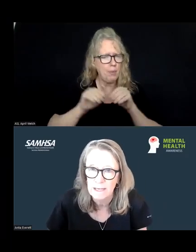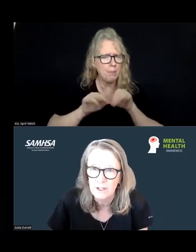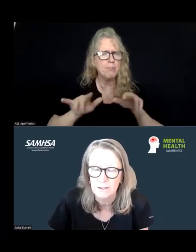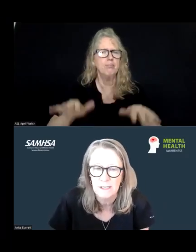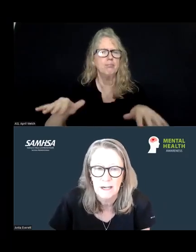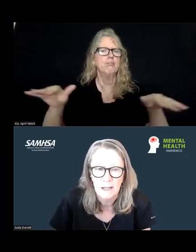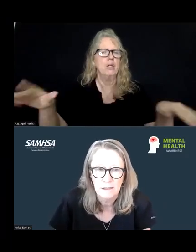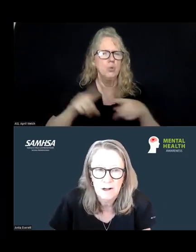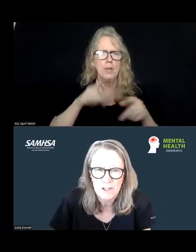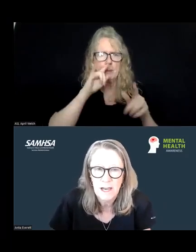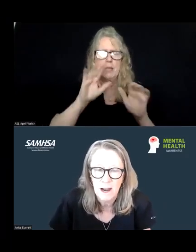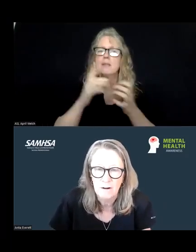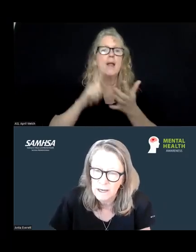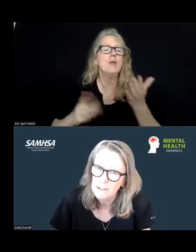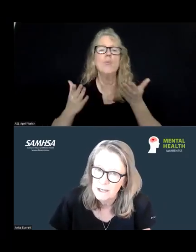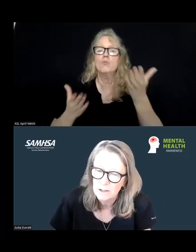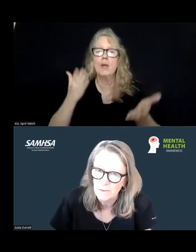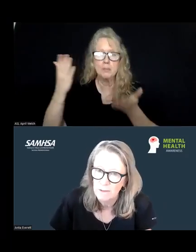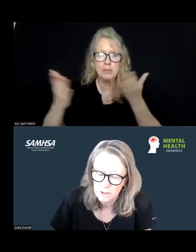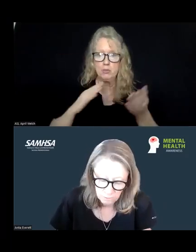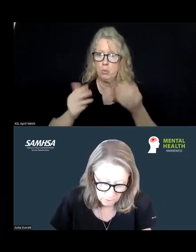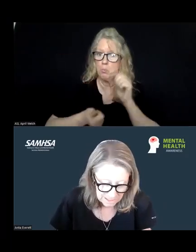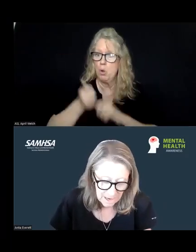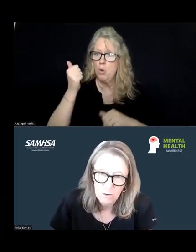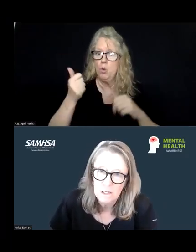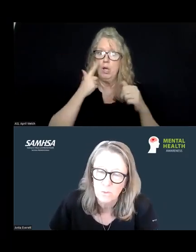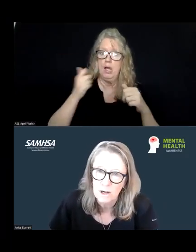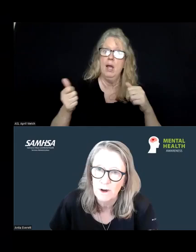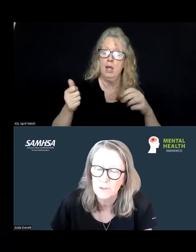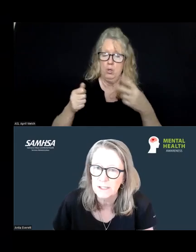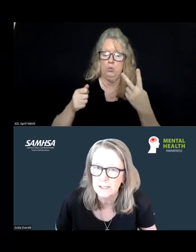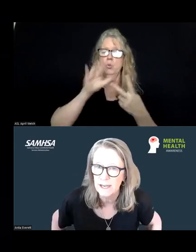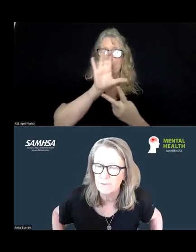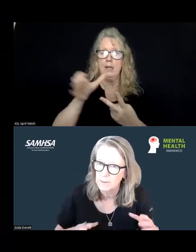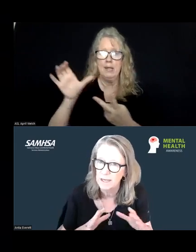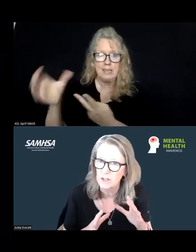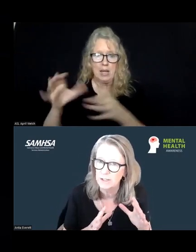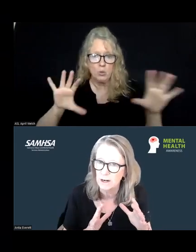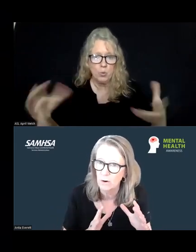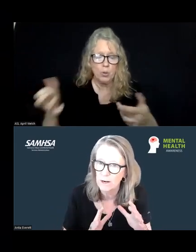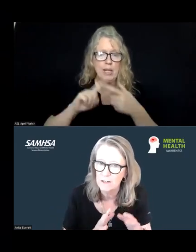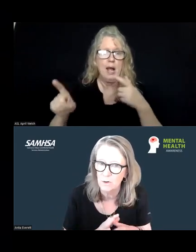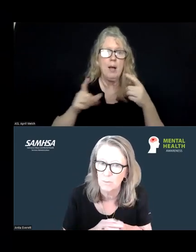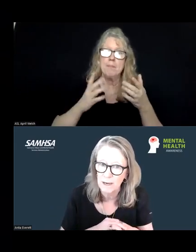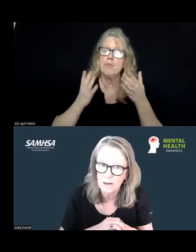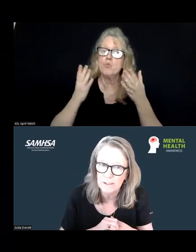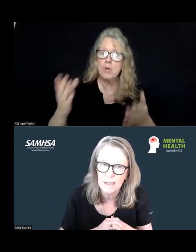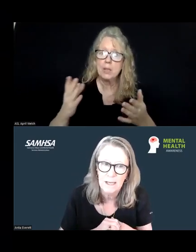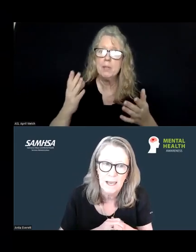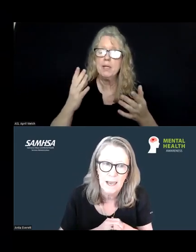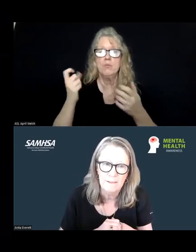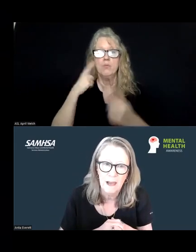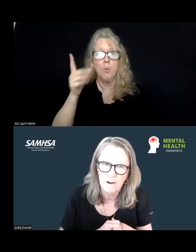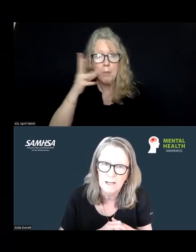making recommendations. Largely, our recommendations fall in 2 broad categories. One of those is a set of recommendations that are oriented toward